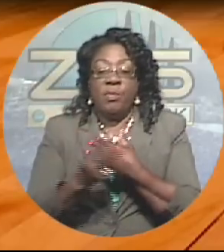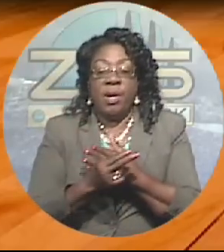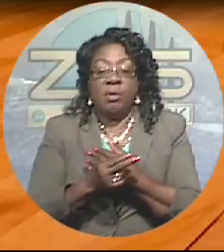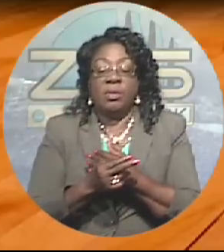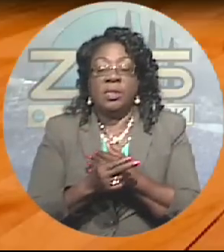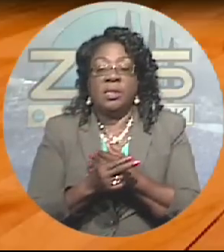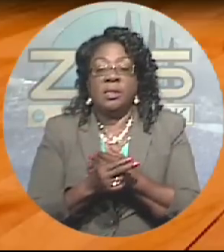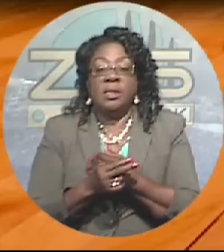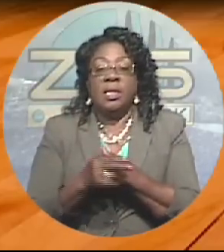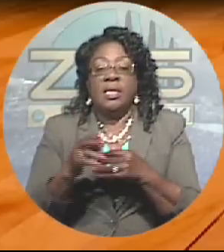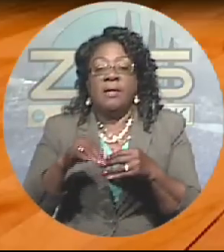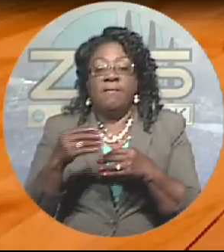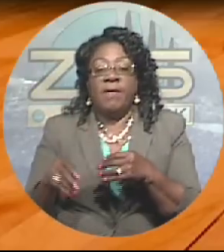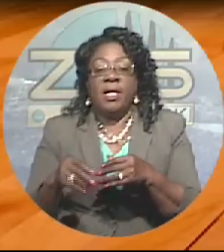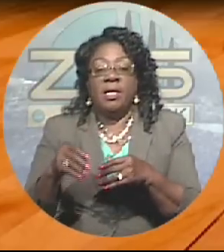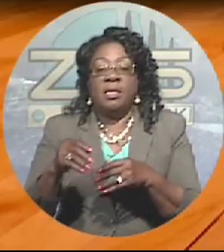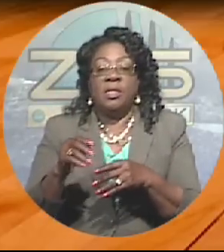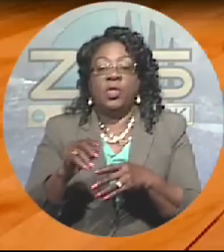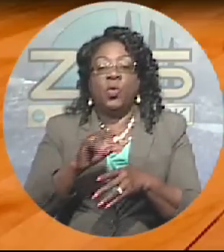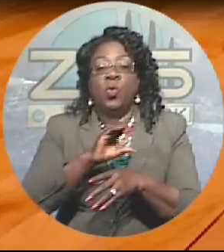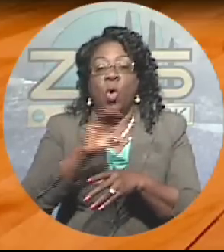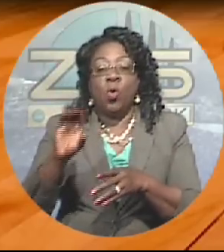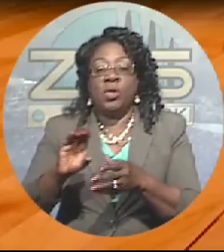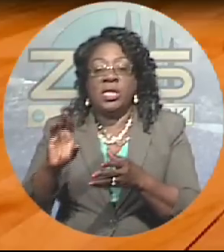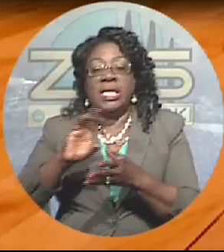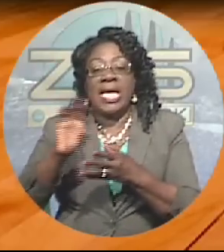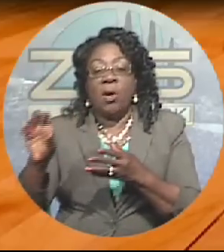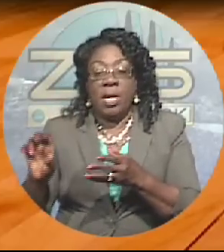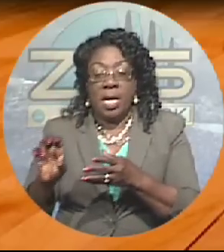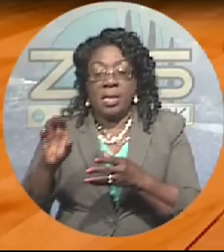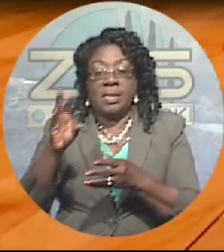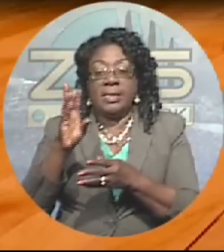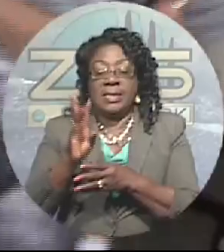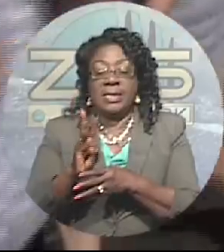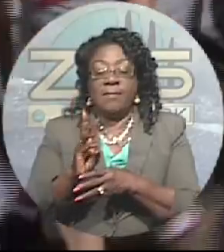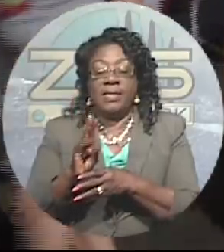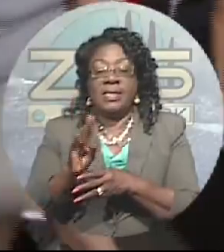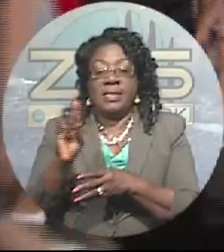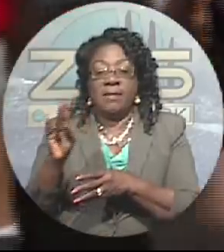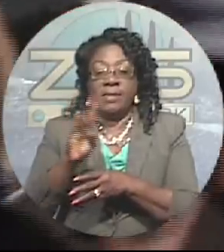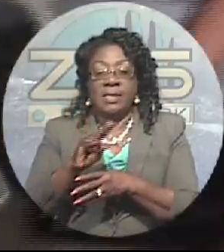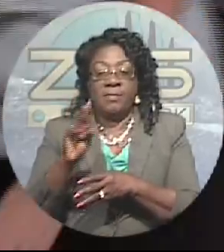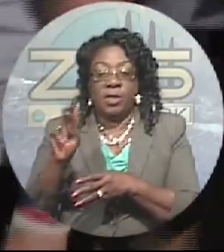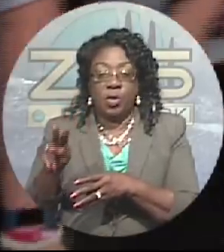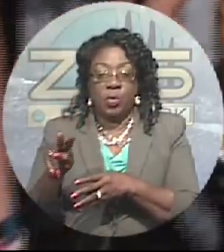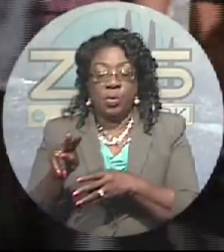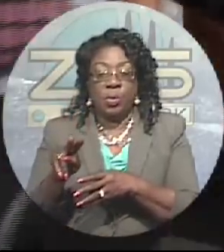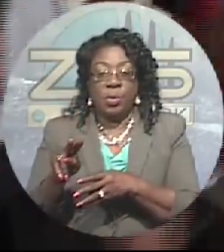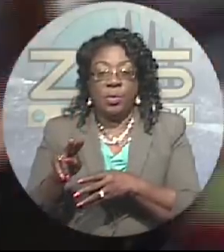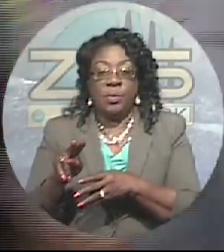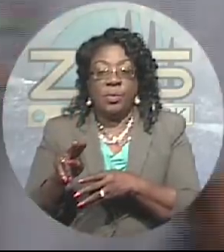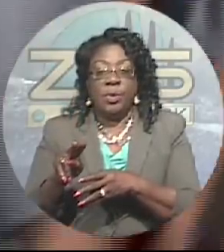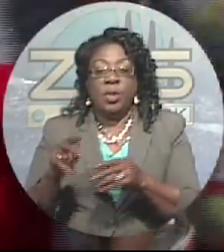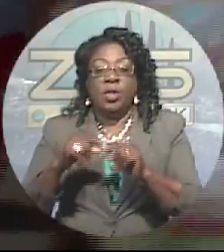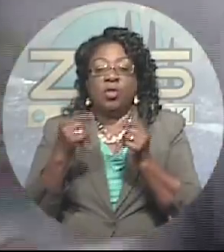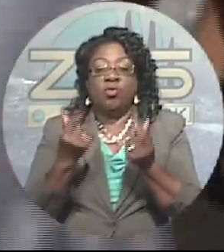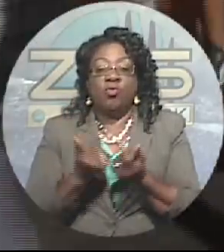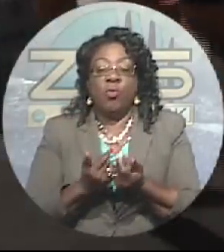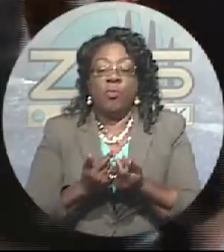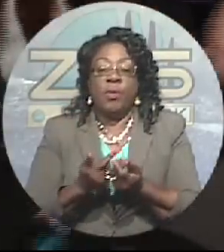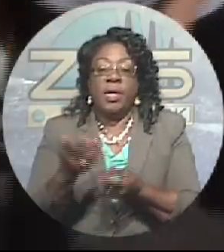Monroe. They fell to Coastal Carolina 77-72. The Buckeyes Cruise for Cancer, the